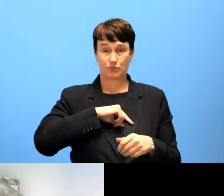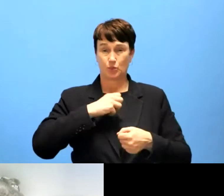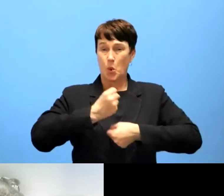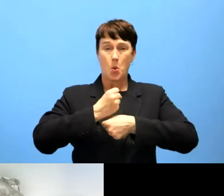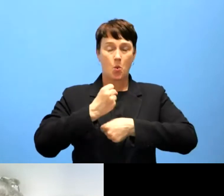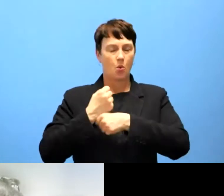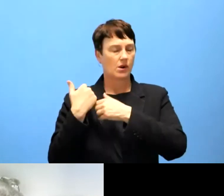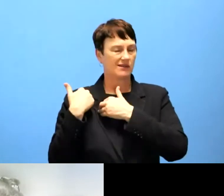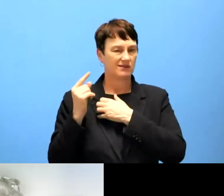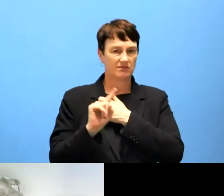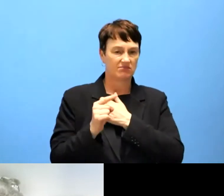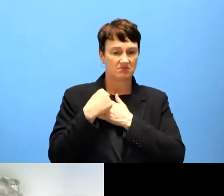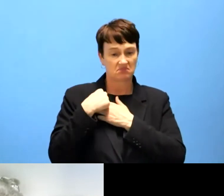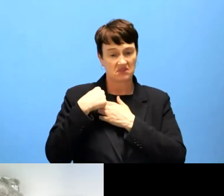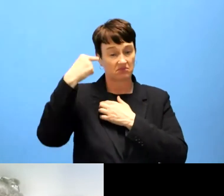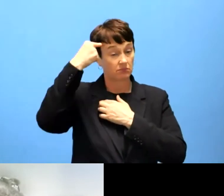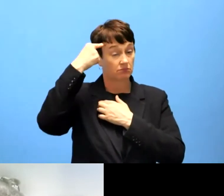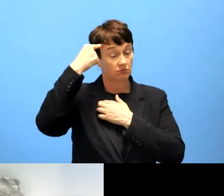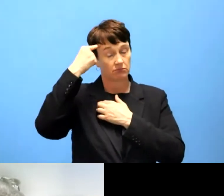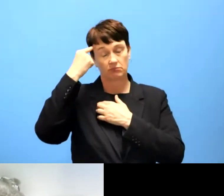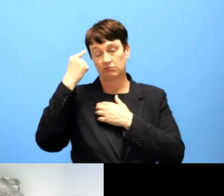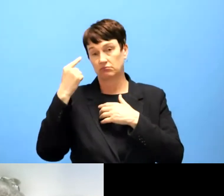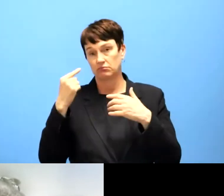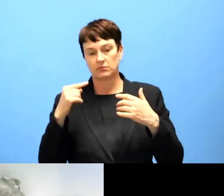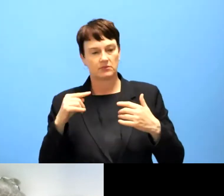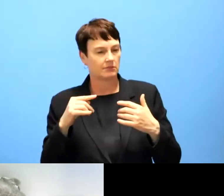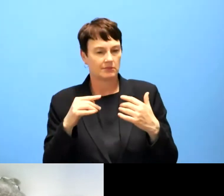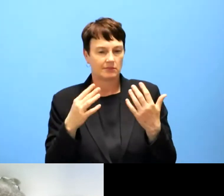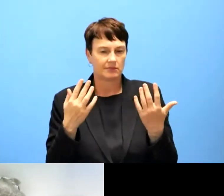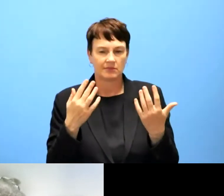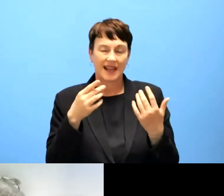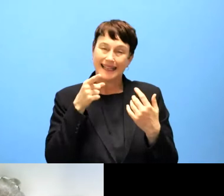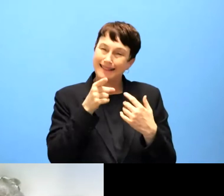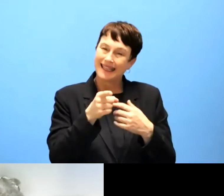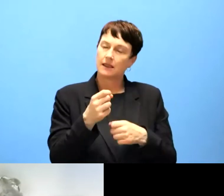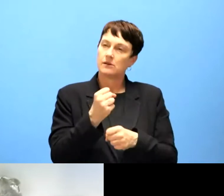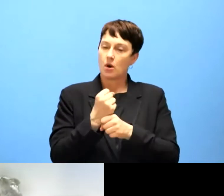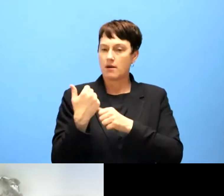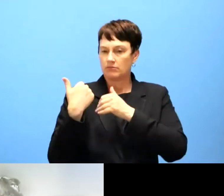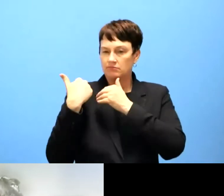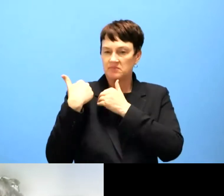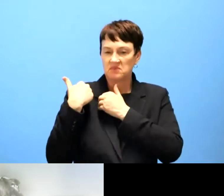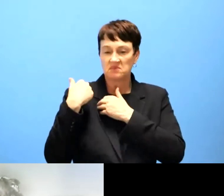point of view, a task which can be simply and good applied by